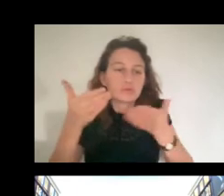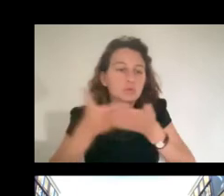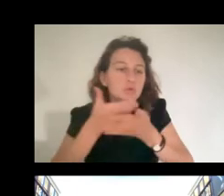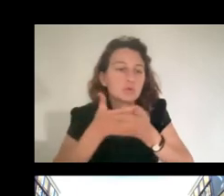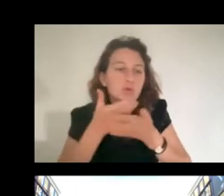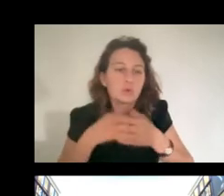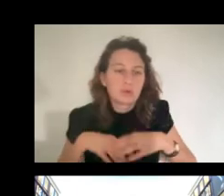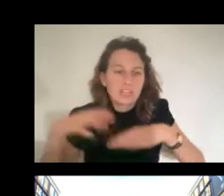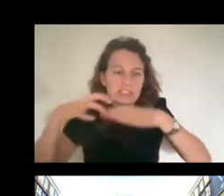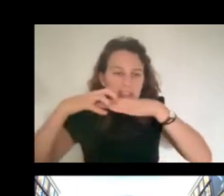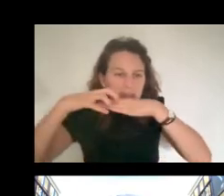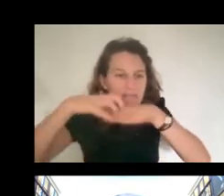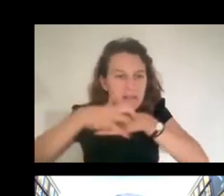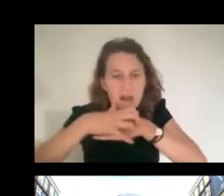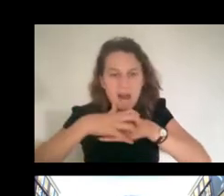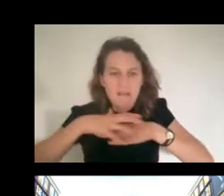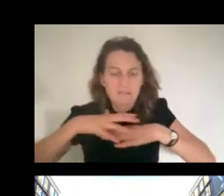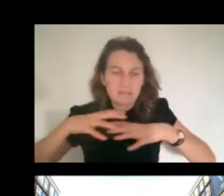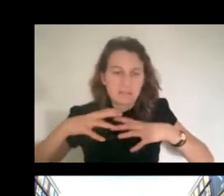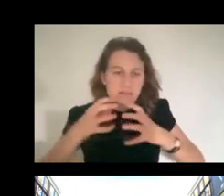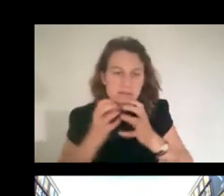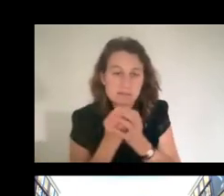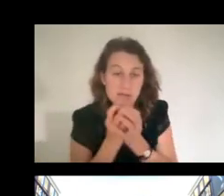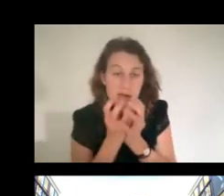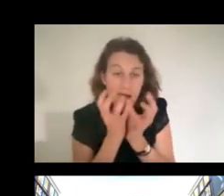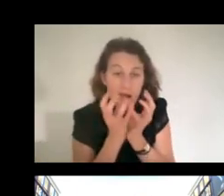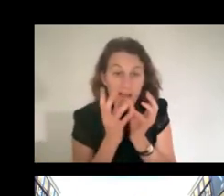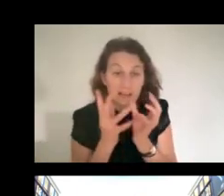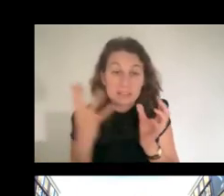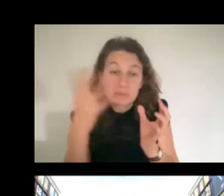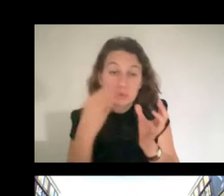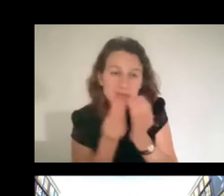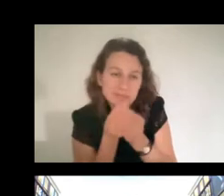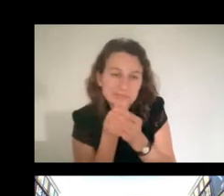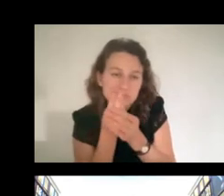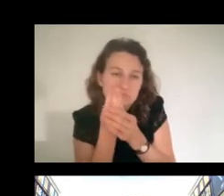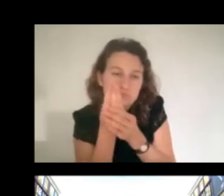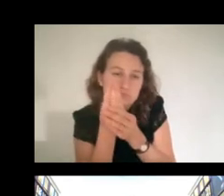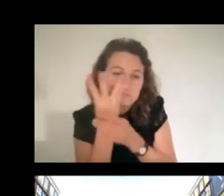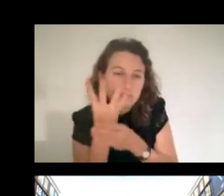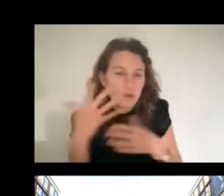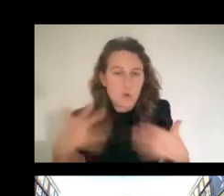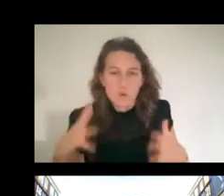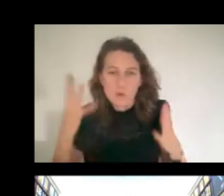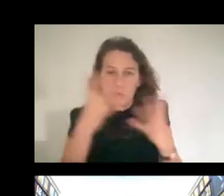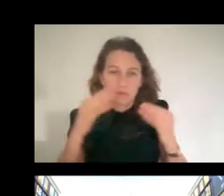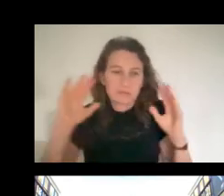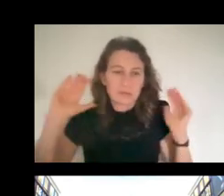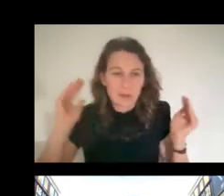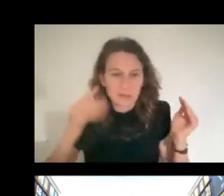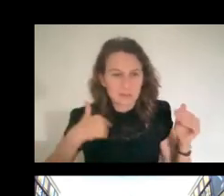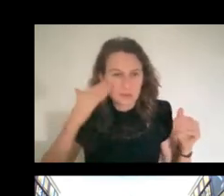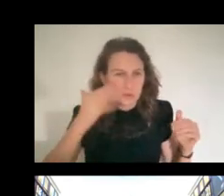rough surface of this old stems. And it's a really great contrast between kind of life and